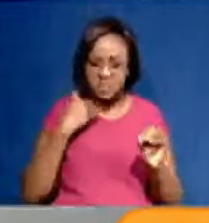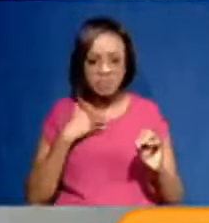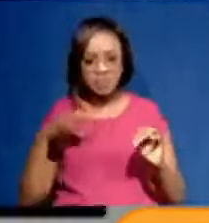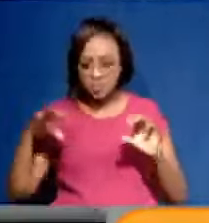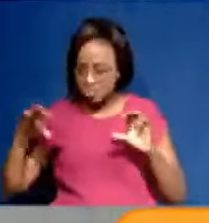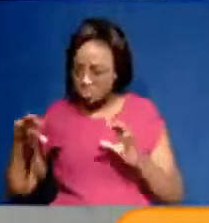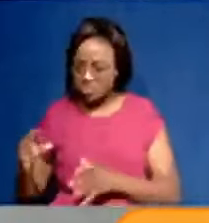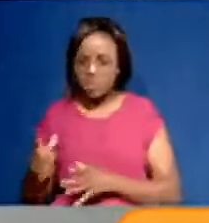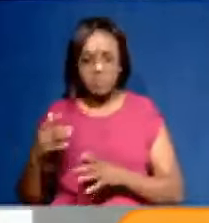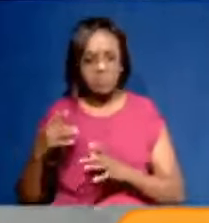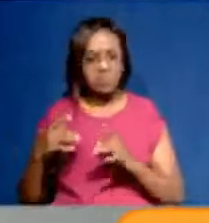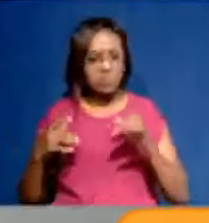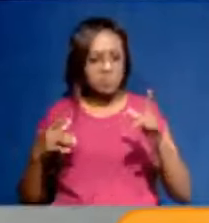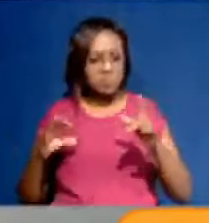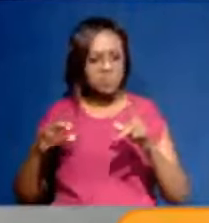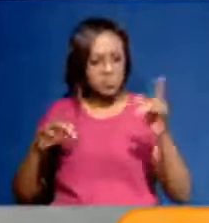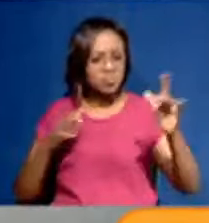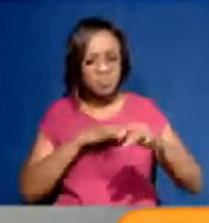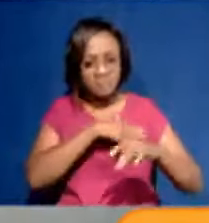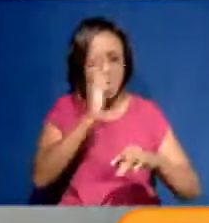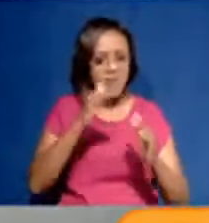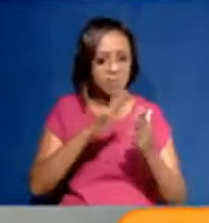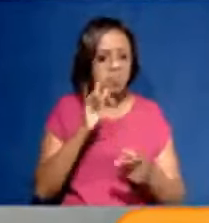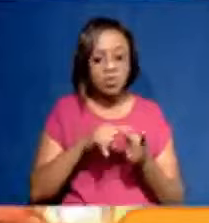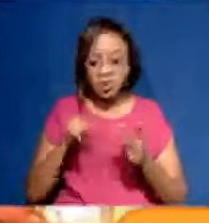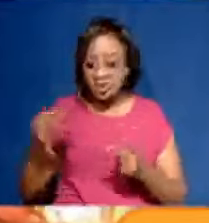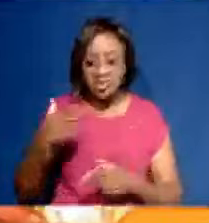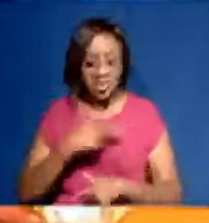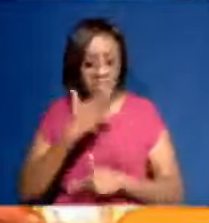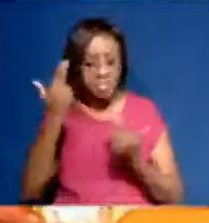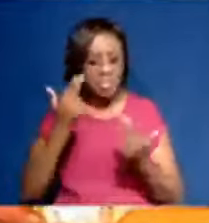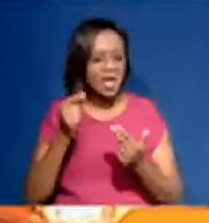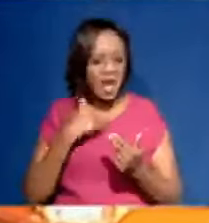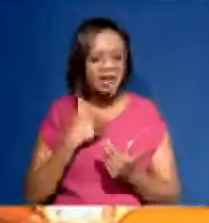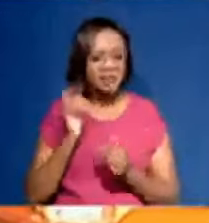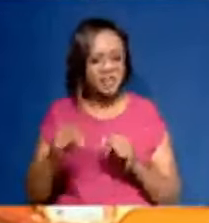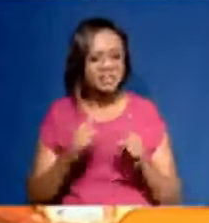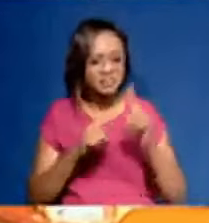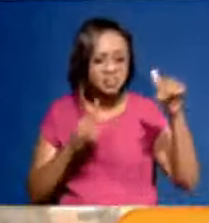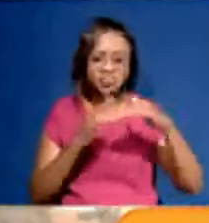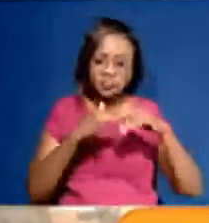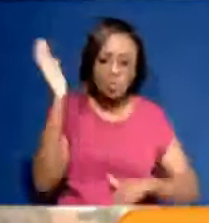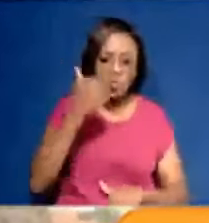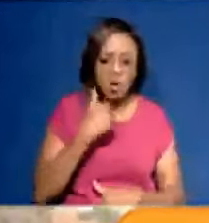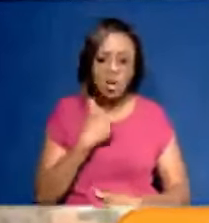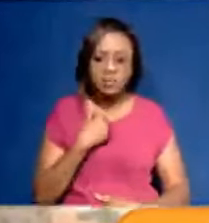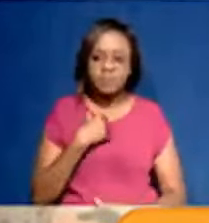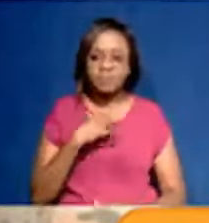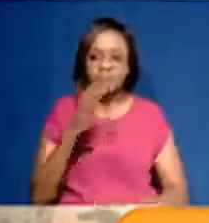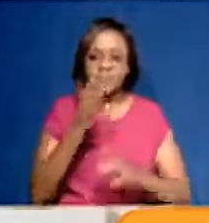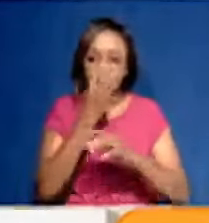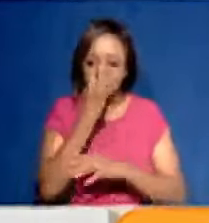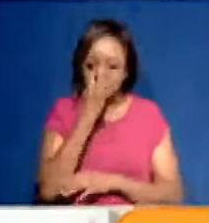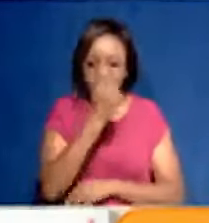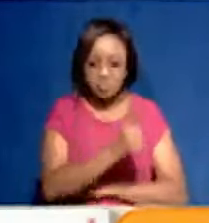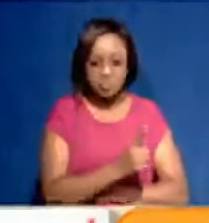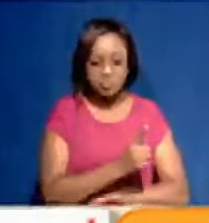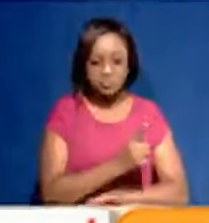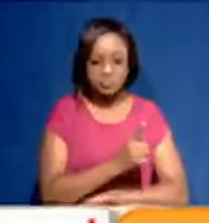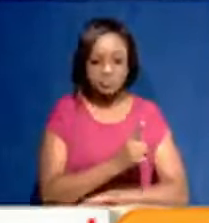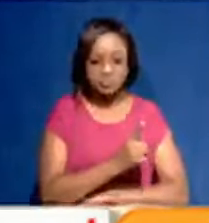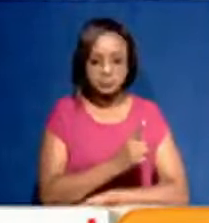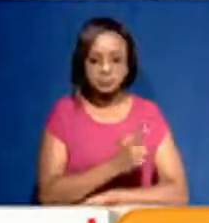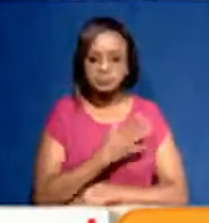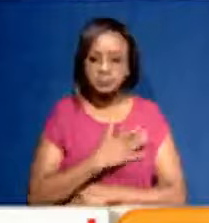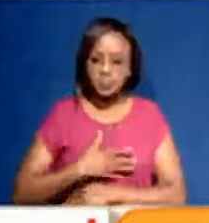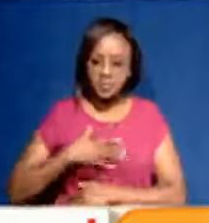Don't suggest to us that you are less armed than a bandit. President William Samoei Arap Ruto,